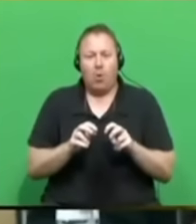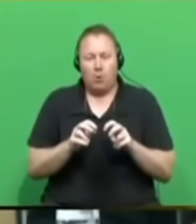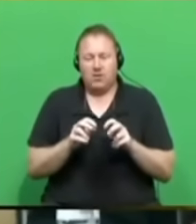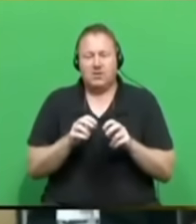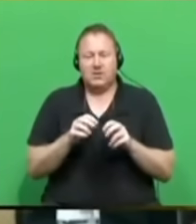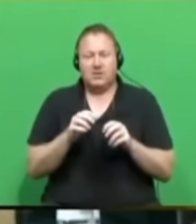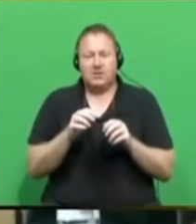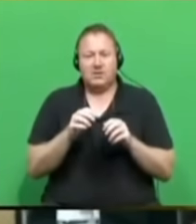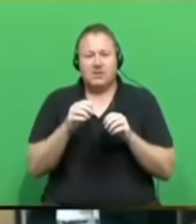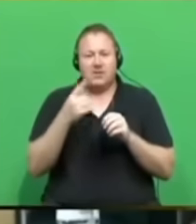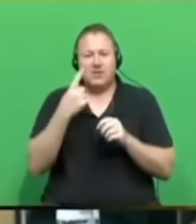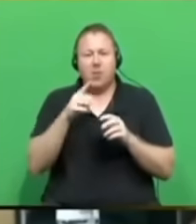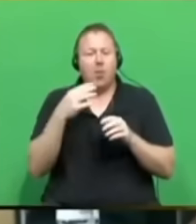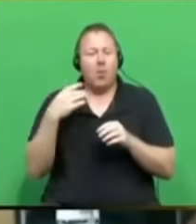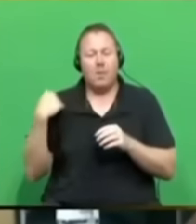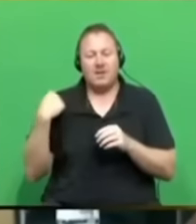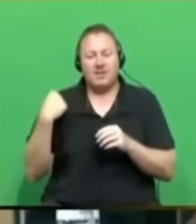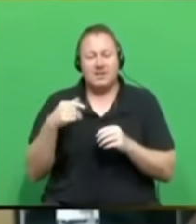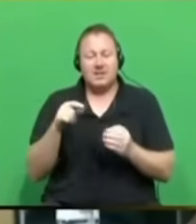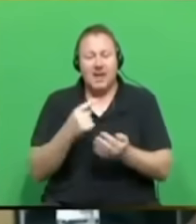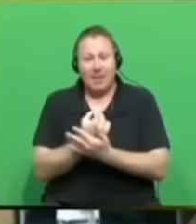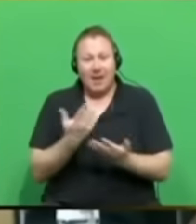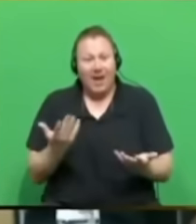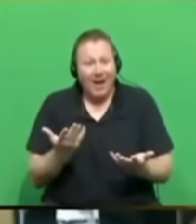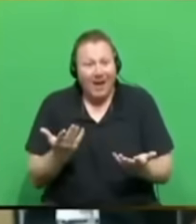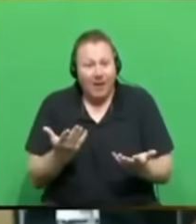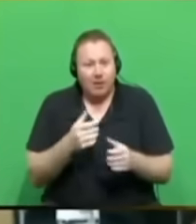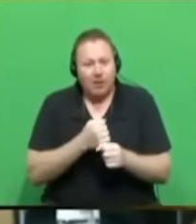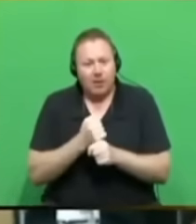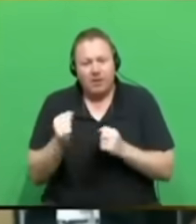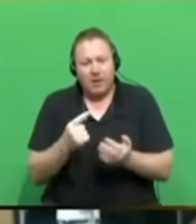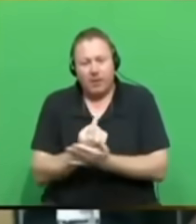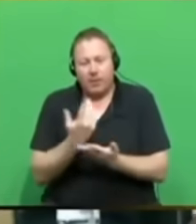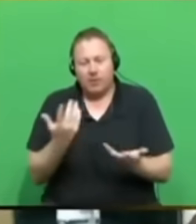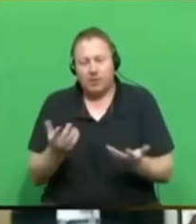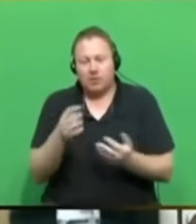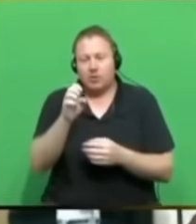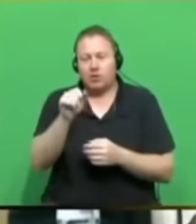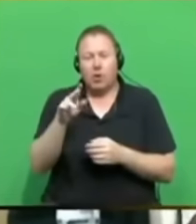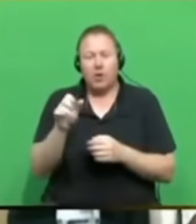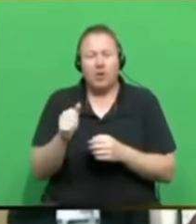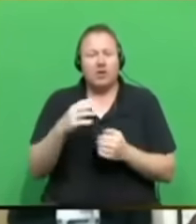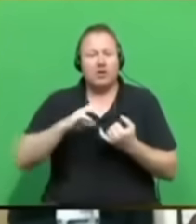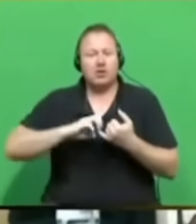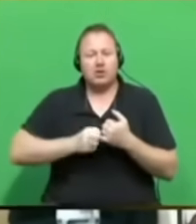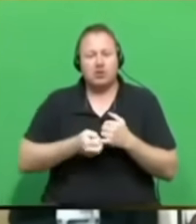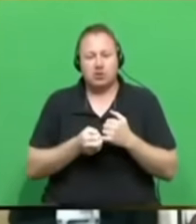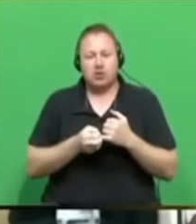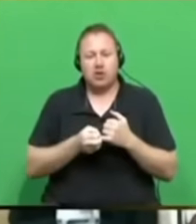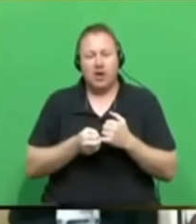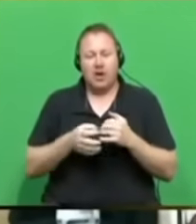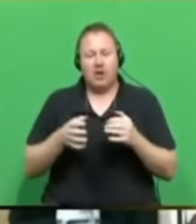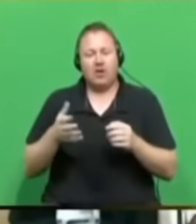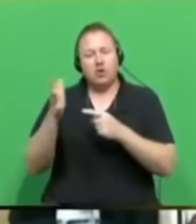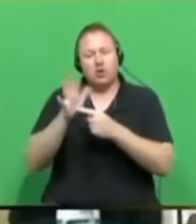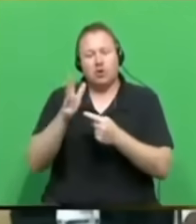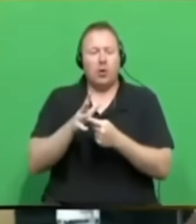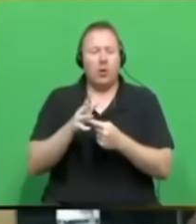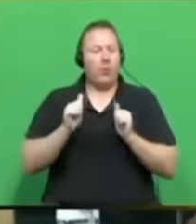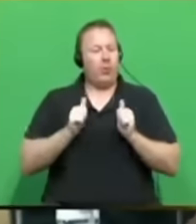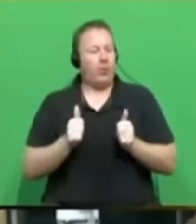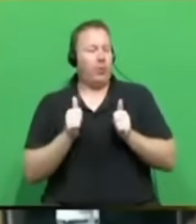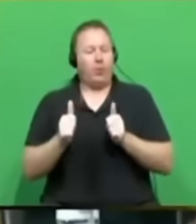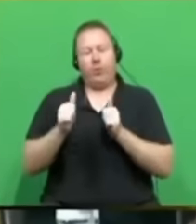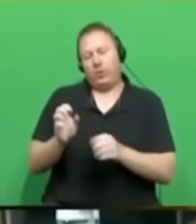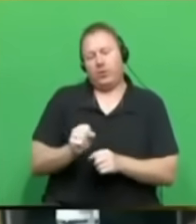it. Mr. President, the SONA was not the victory parade that you attempted to portray. In fact, what it did